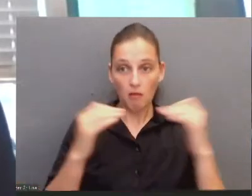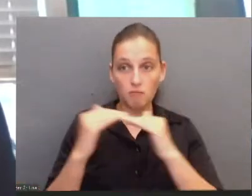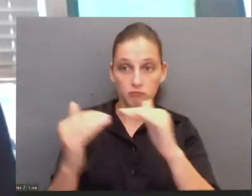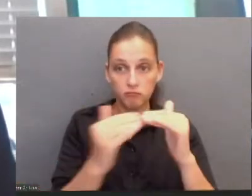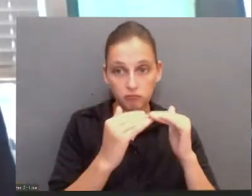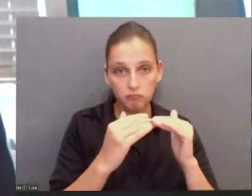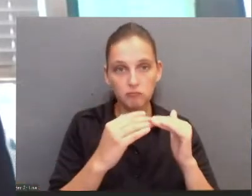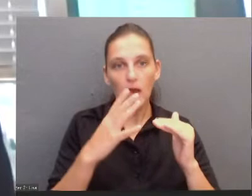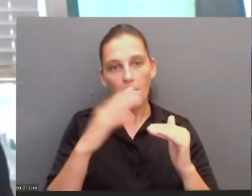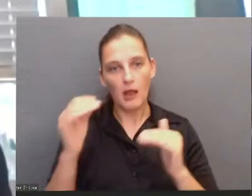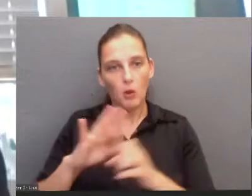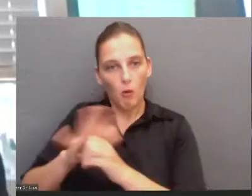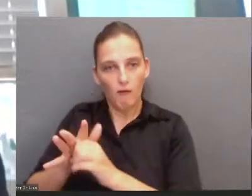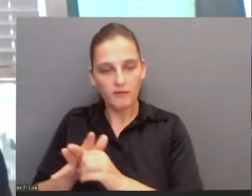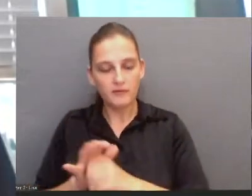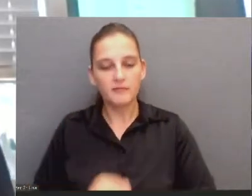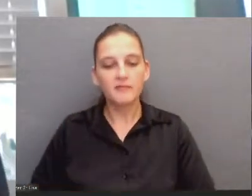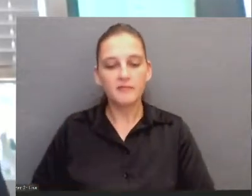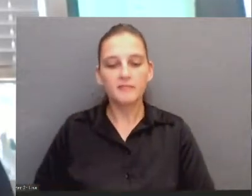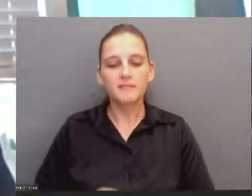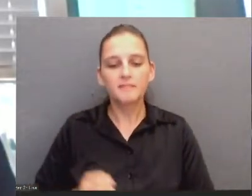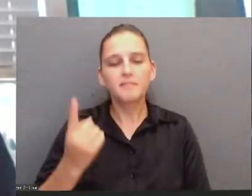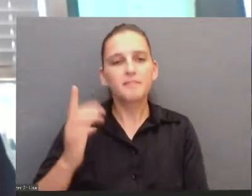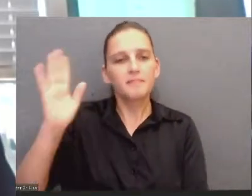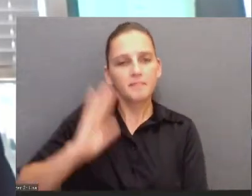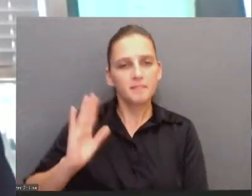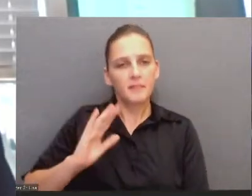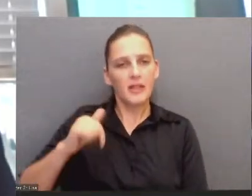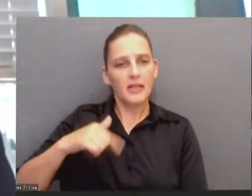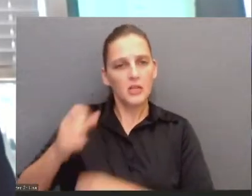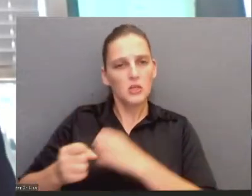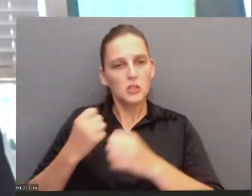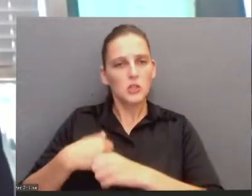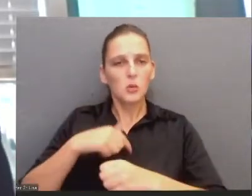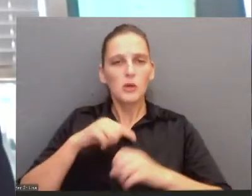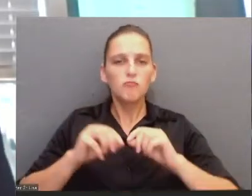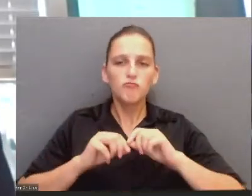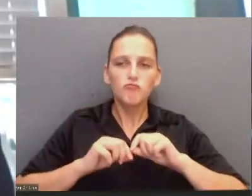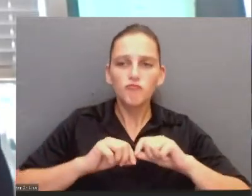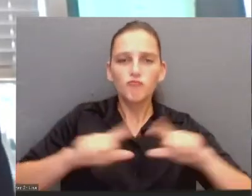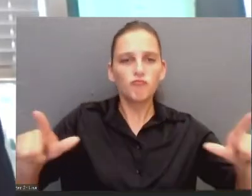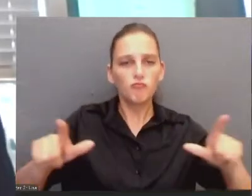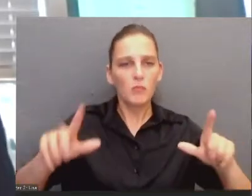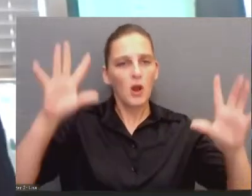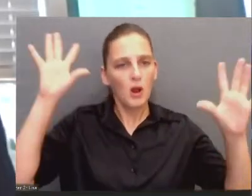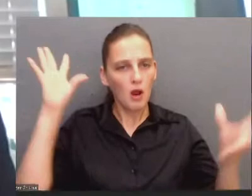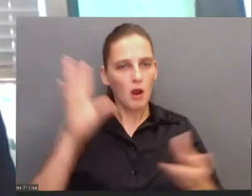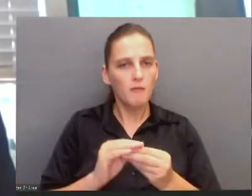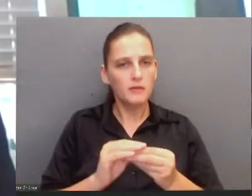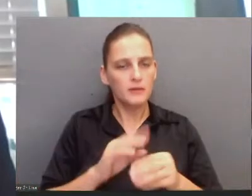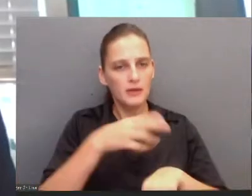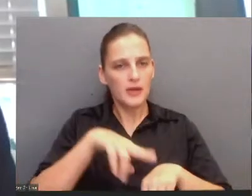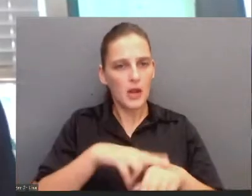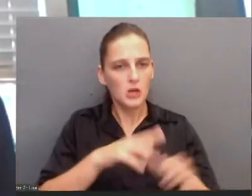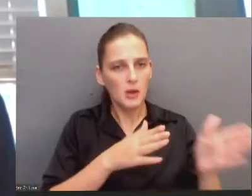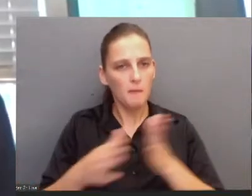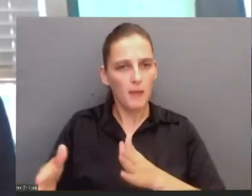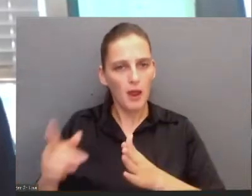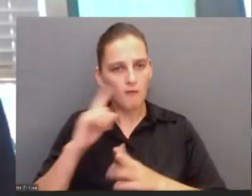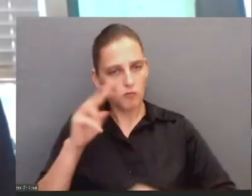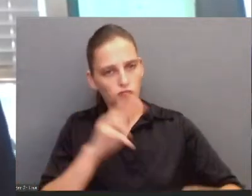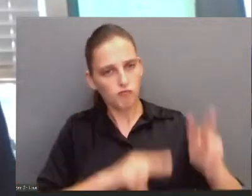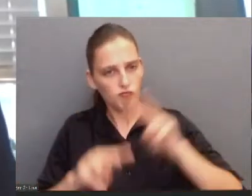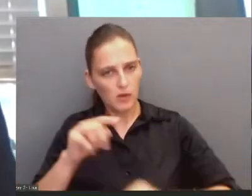year, AAP-MNR put out a call to action to create a comprehensive national plan to meet and defeat the long COVID crisis.